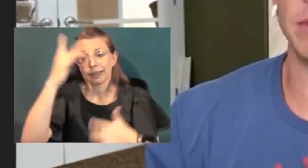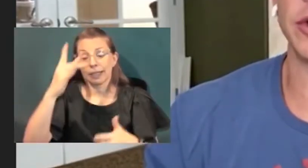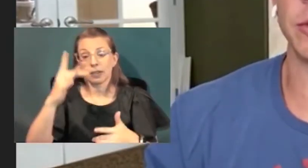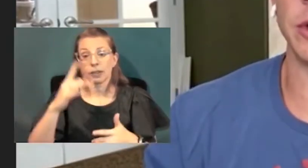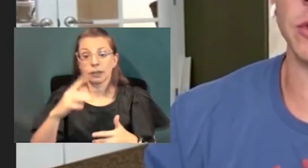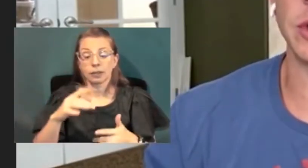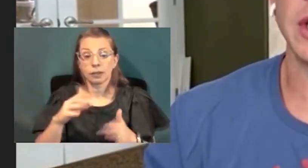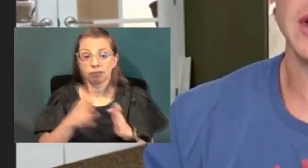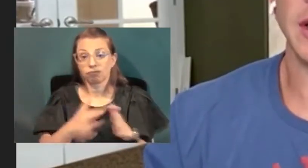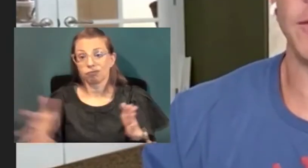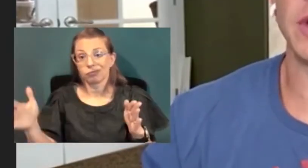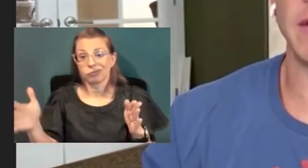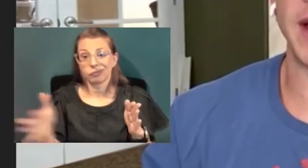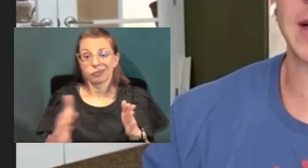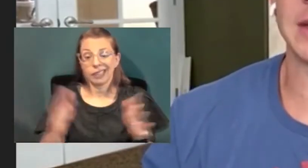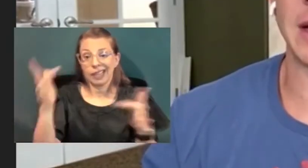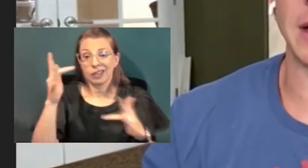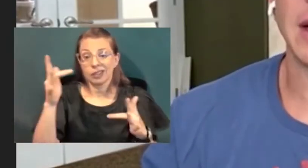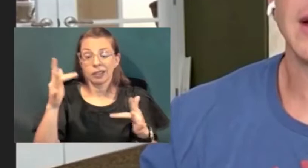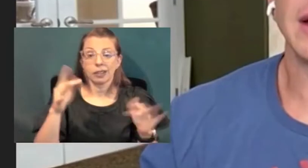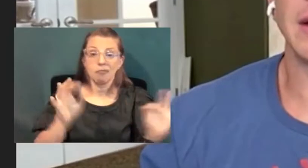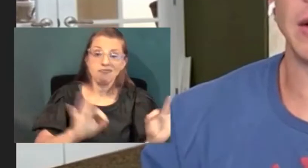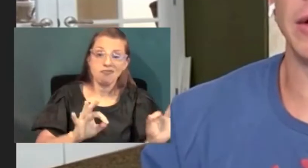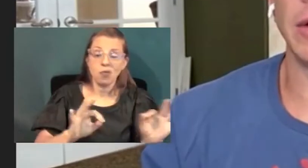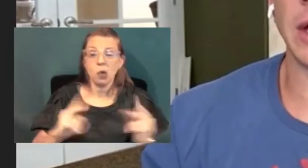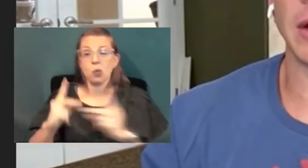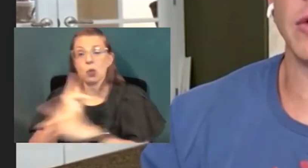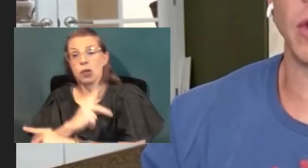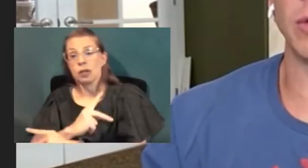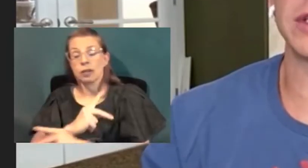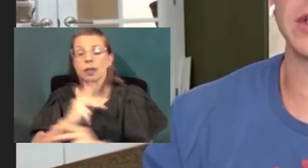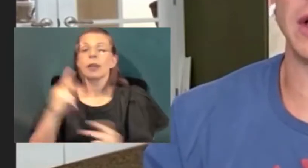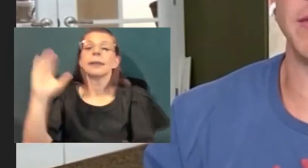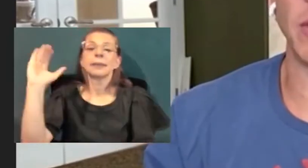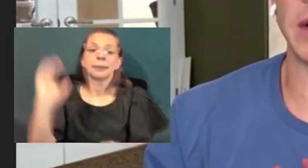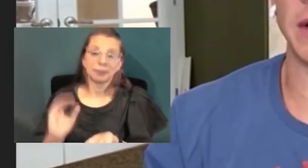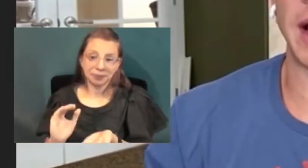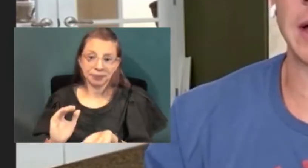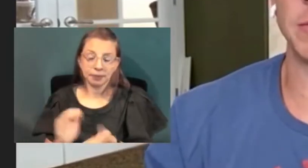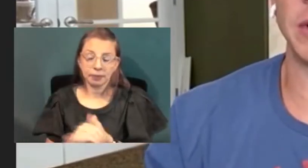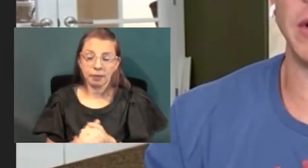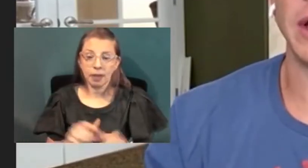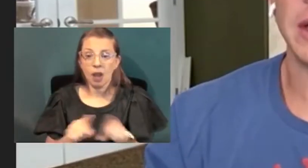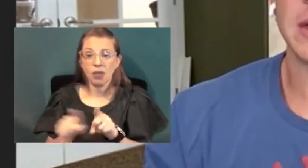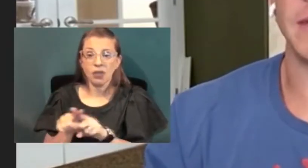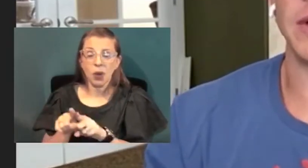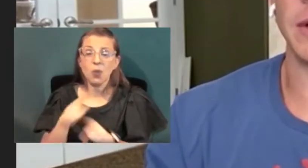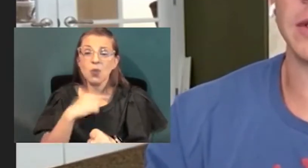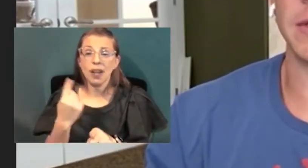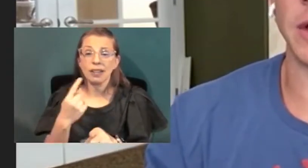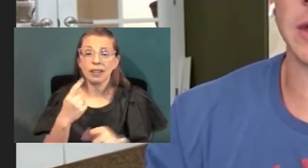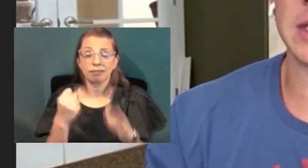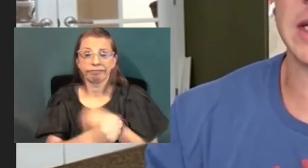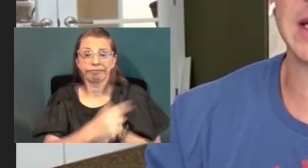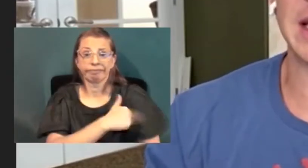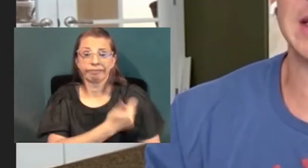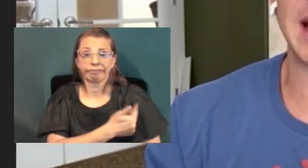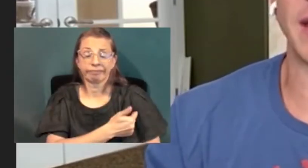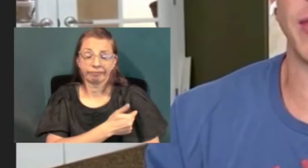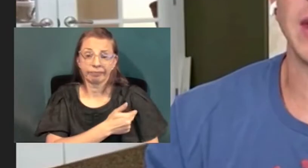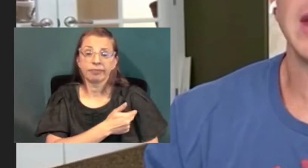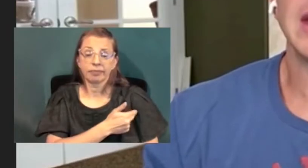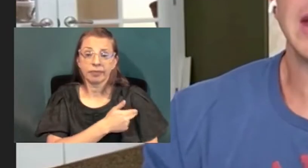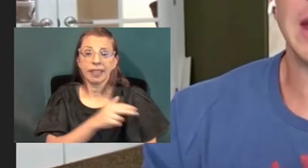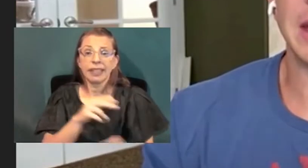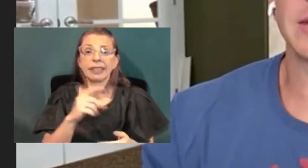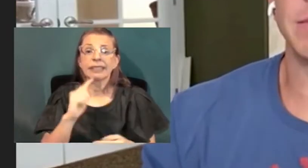much, much reduced if you get vaccinated, including your risk of going to the hospital, severe disease and